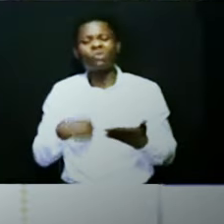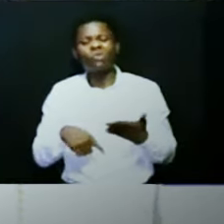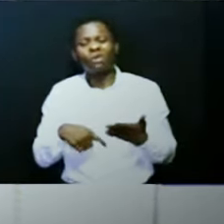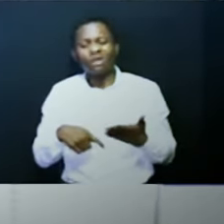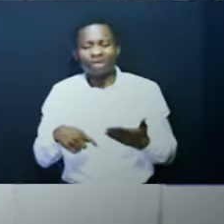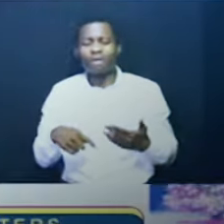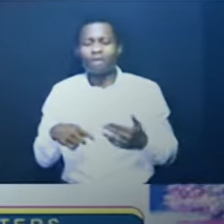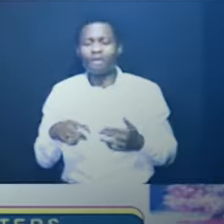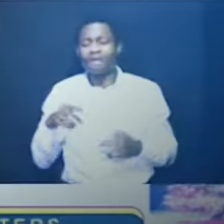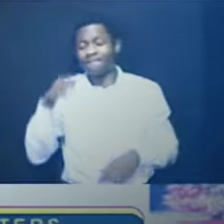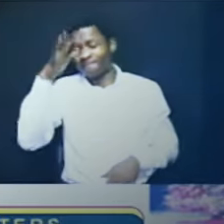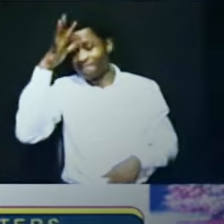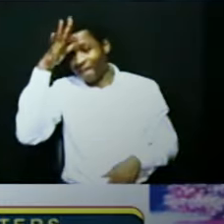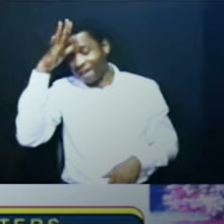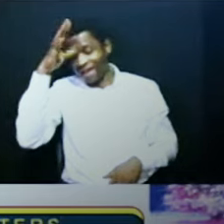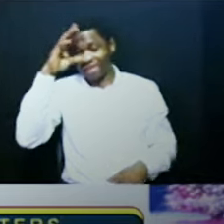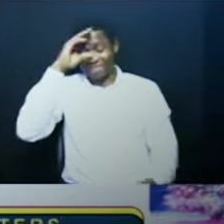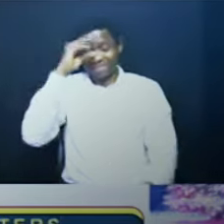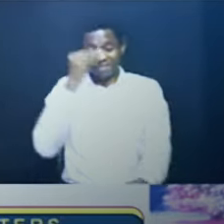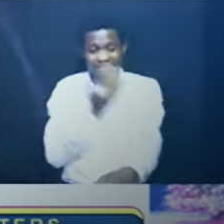is a